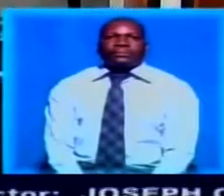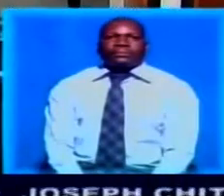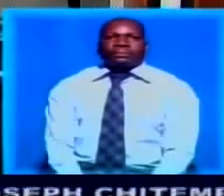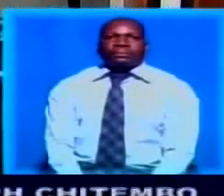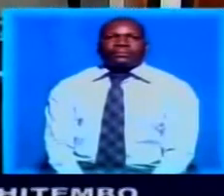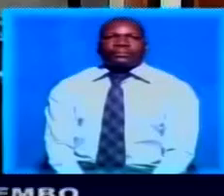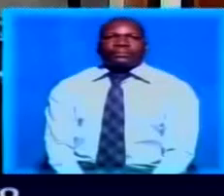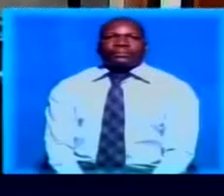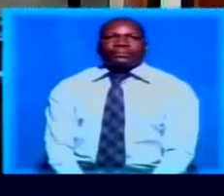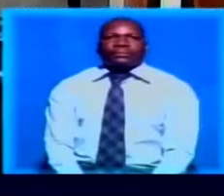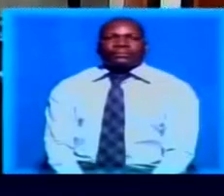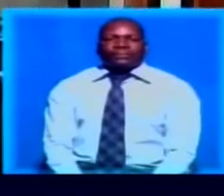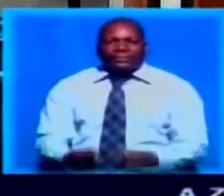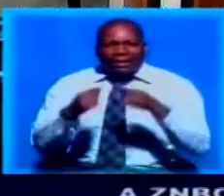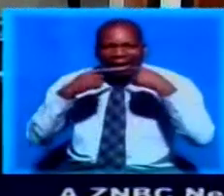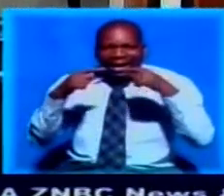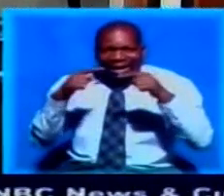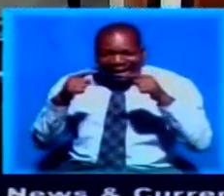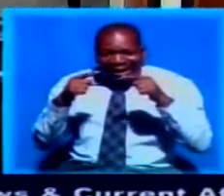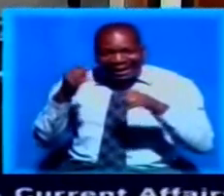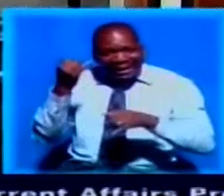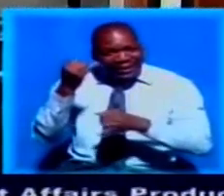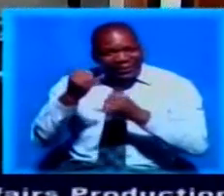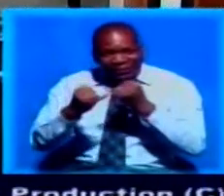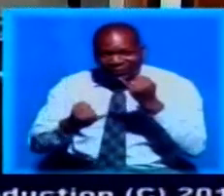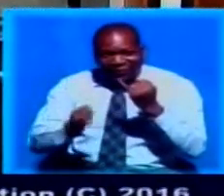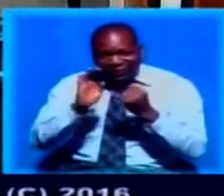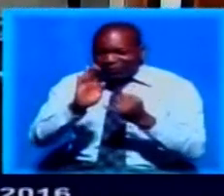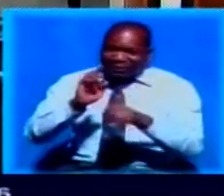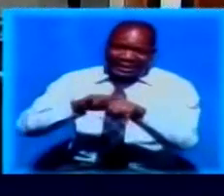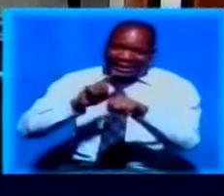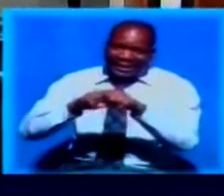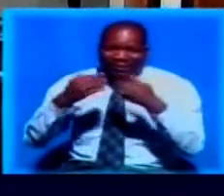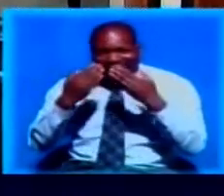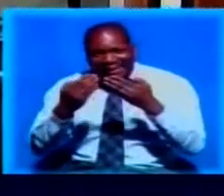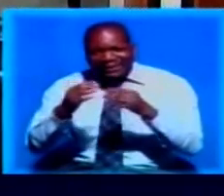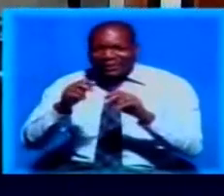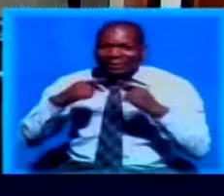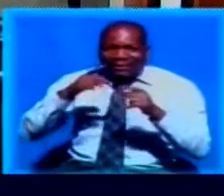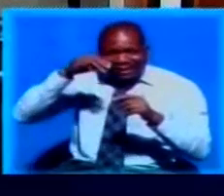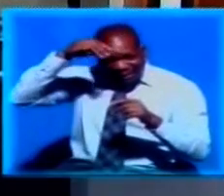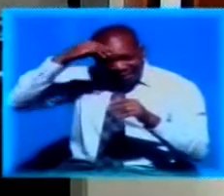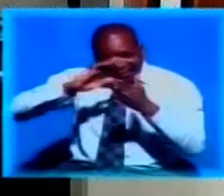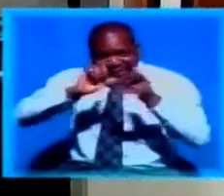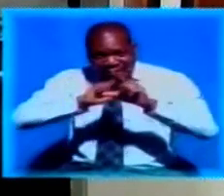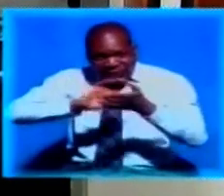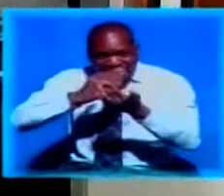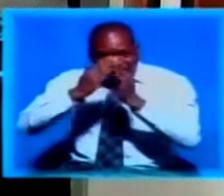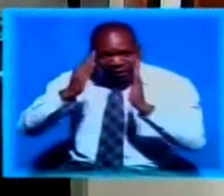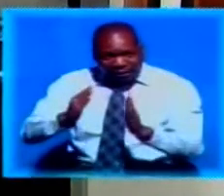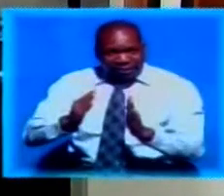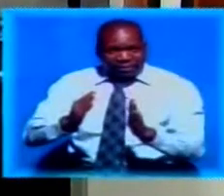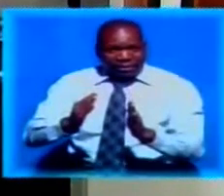On that sports note, we come to the end of the news. We'd like to thank you so much for your time. On behalf of our sign language interpreter, Pastor Samson